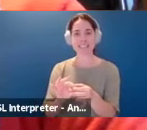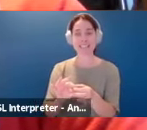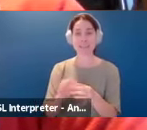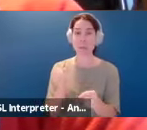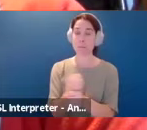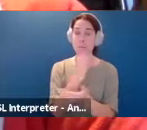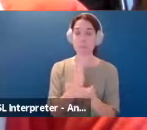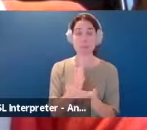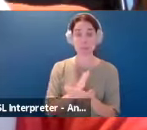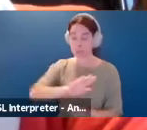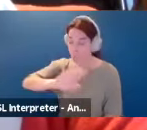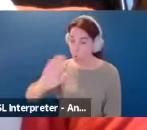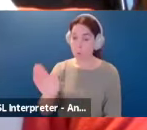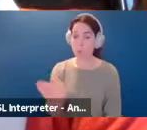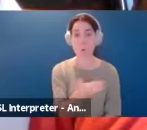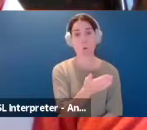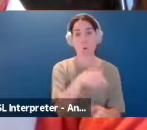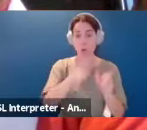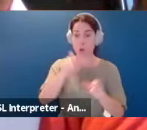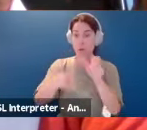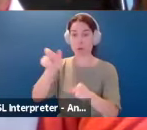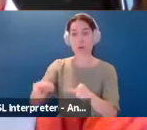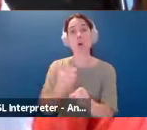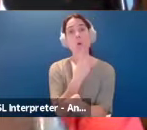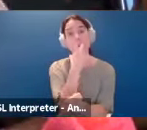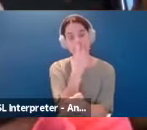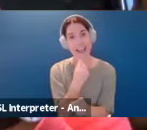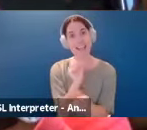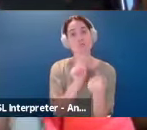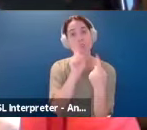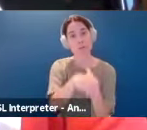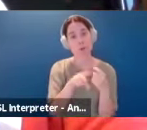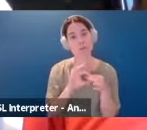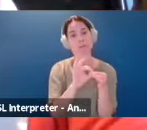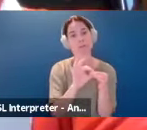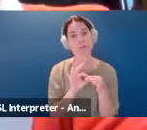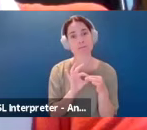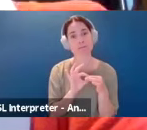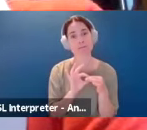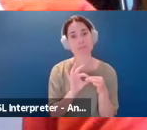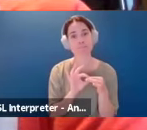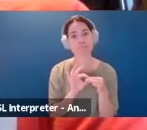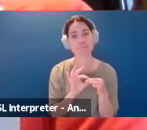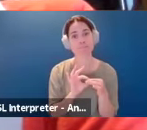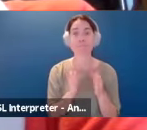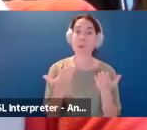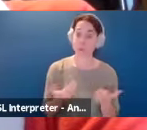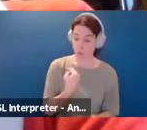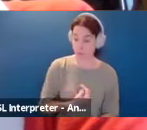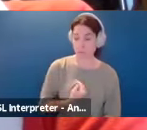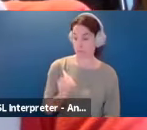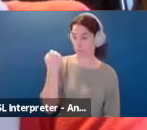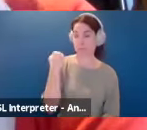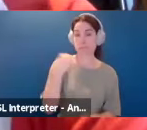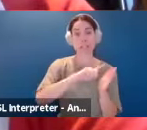beings so um when i wrote my letter in june i had a lot of very positive responses and a